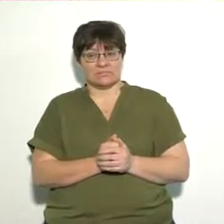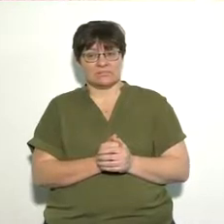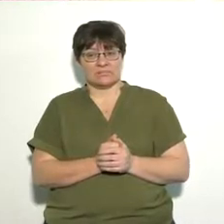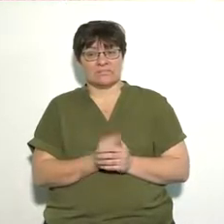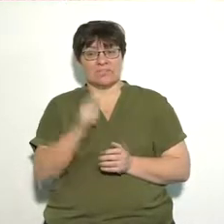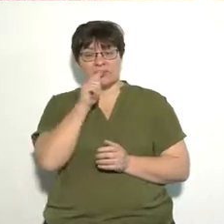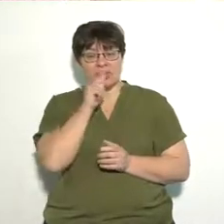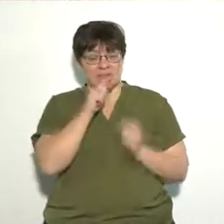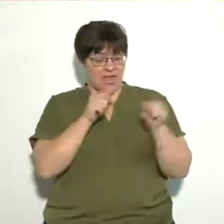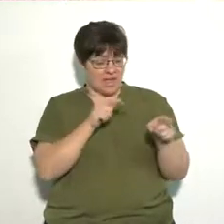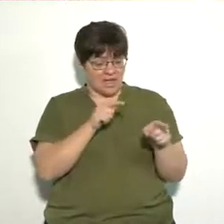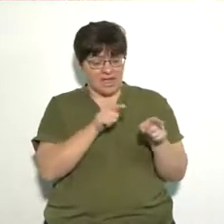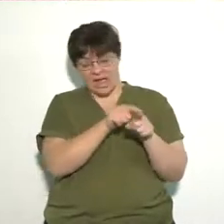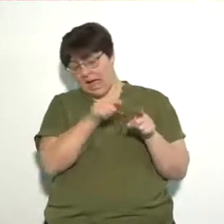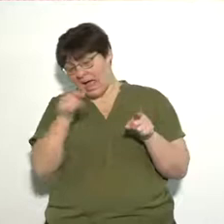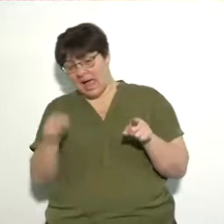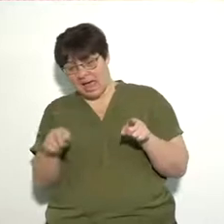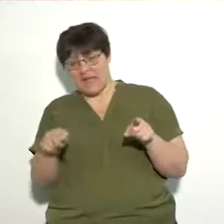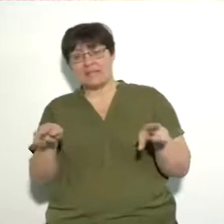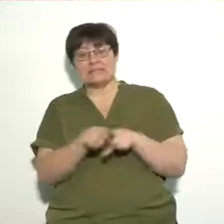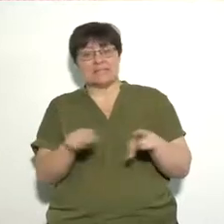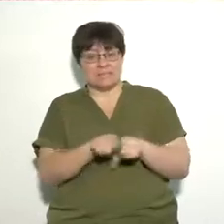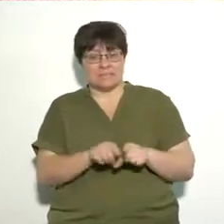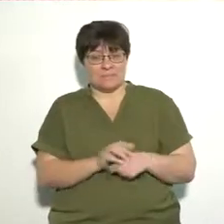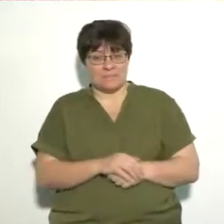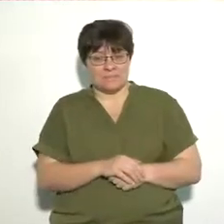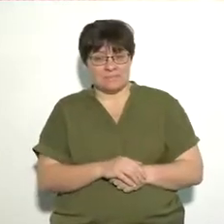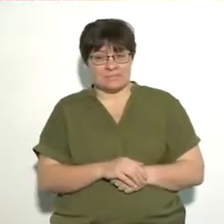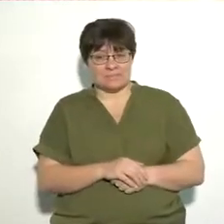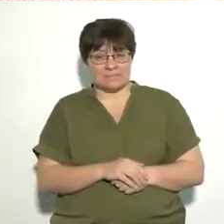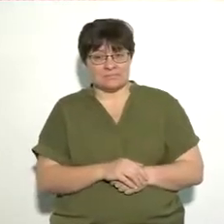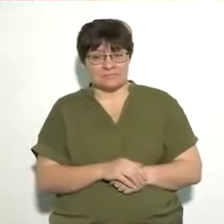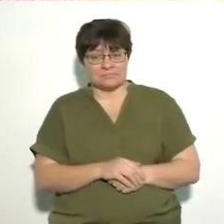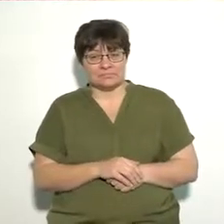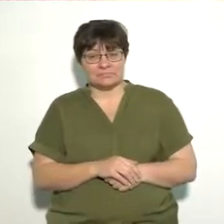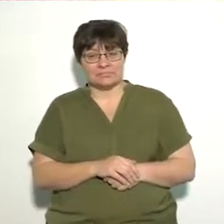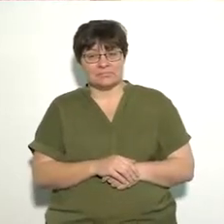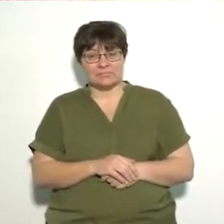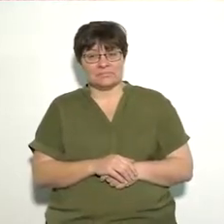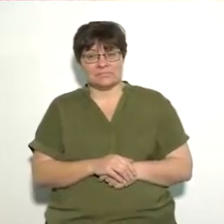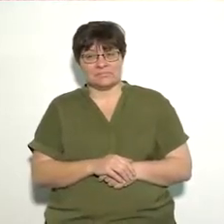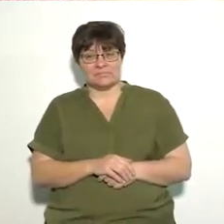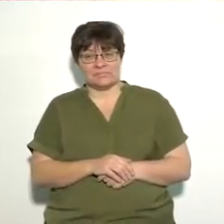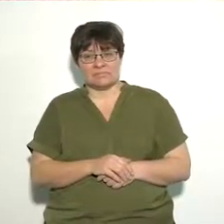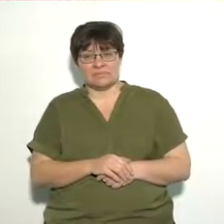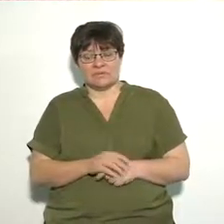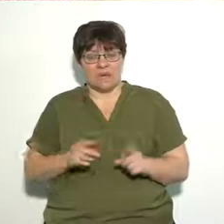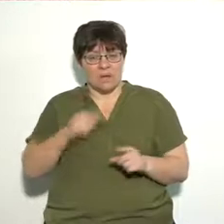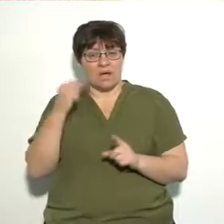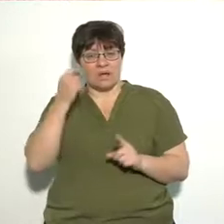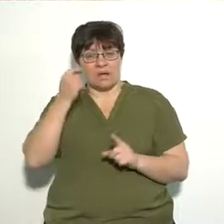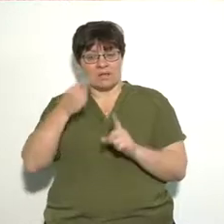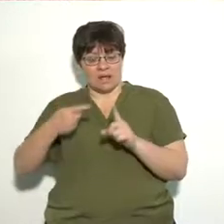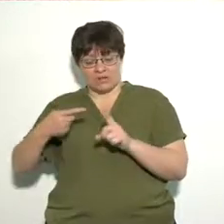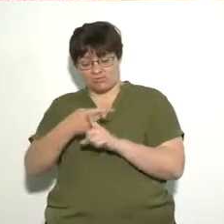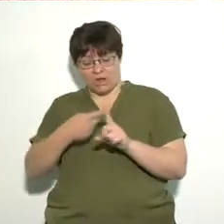the other mark is exactly in the same place as this mark. So I'm going to use my toothpick to push